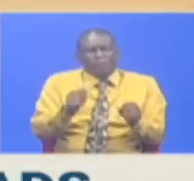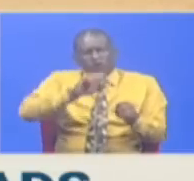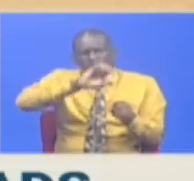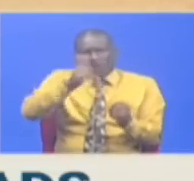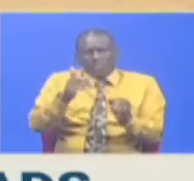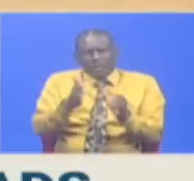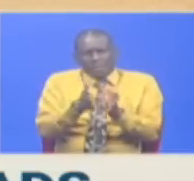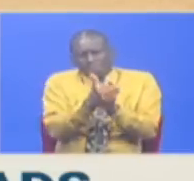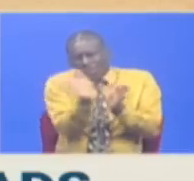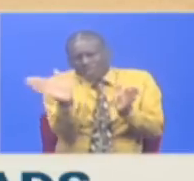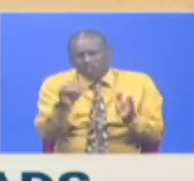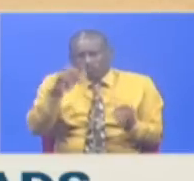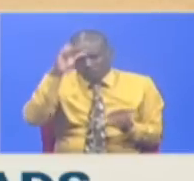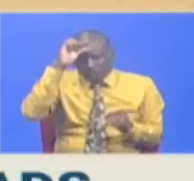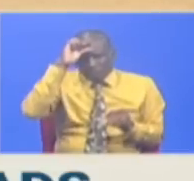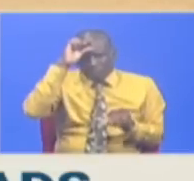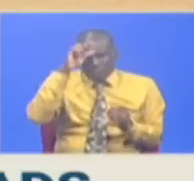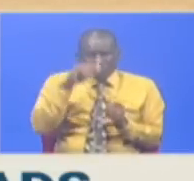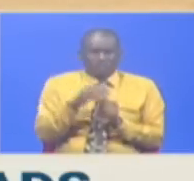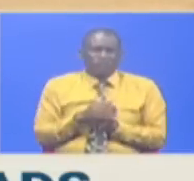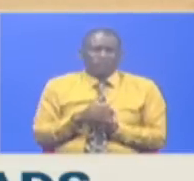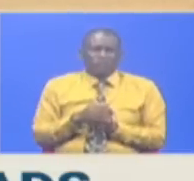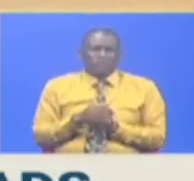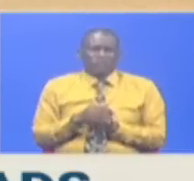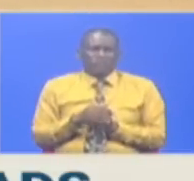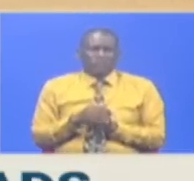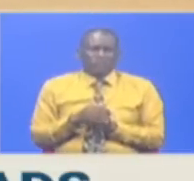of other arms of government.